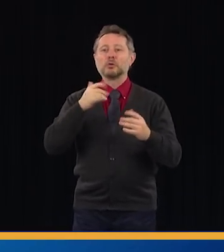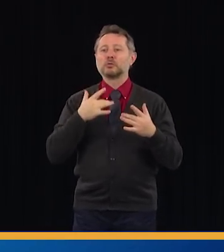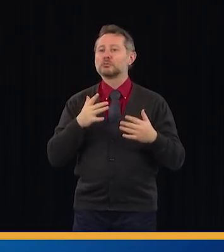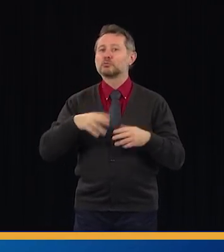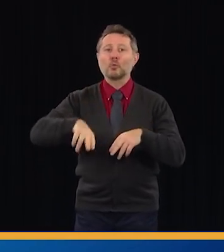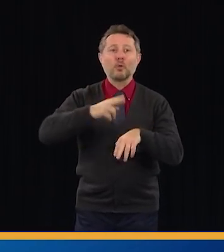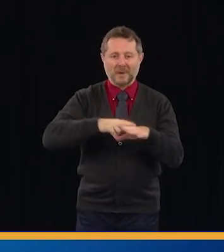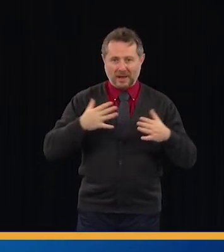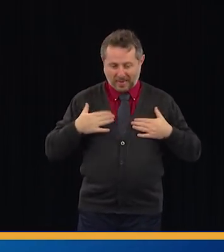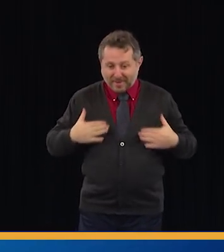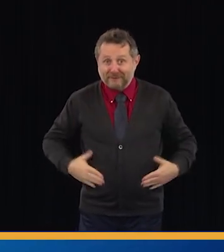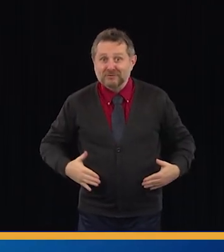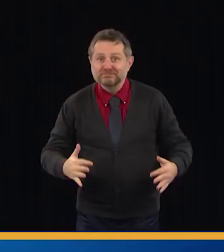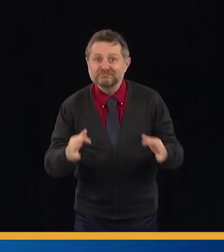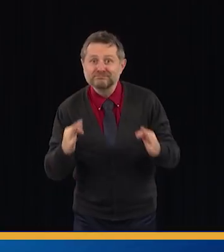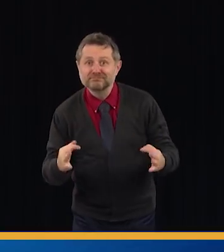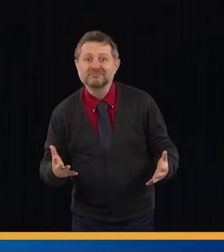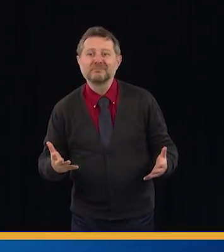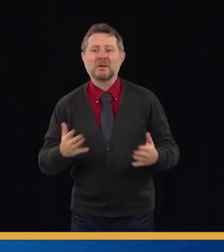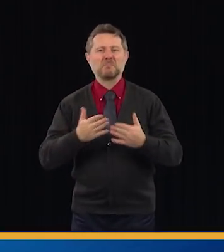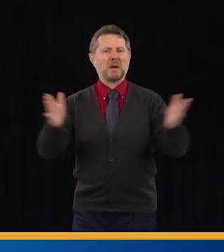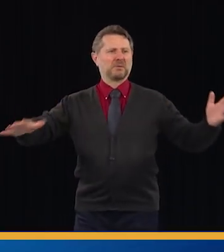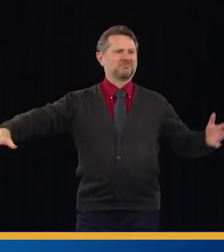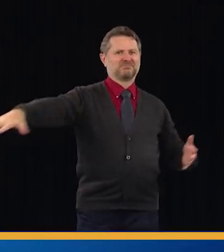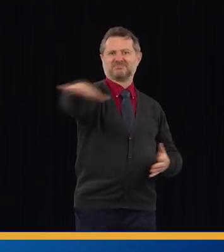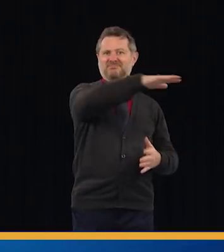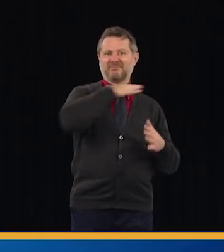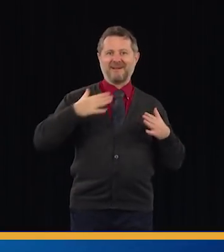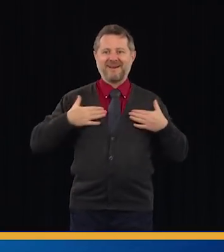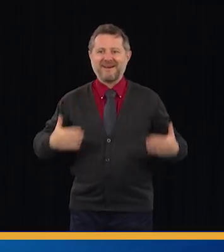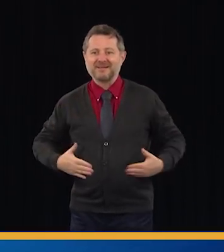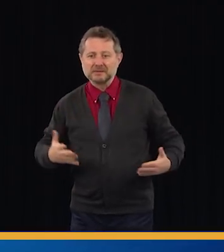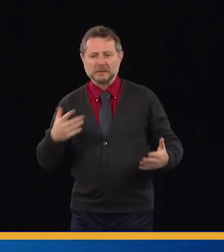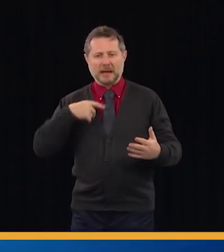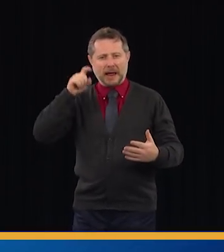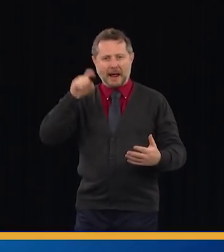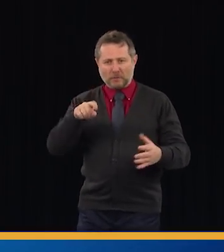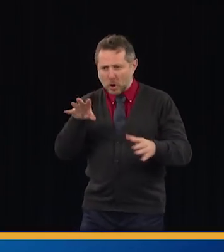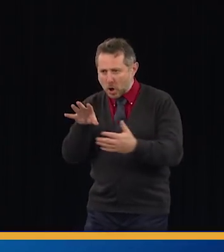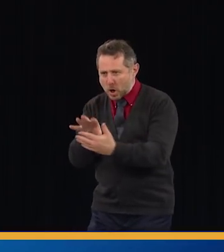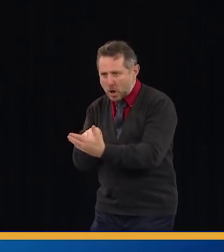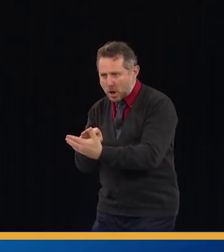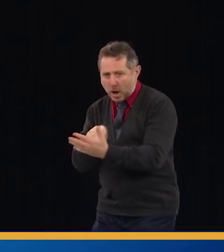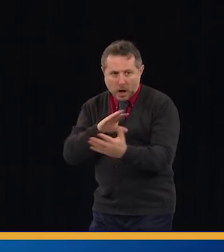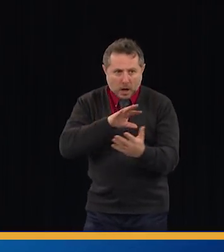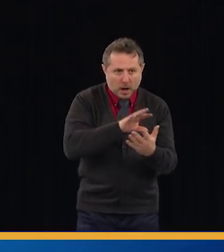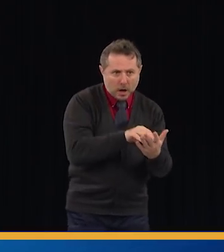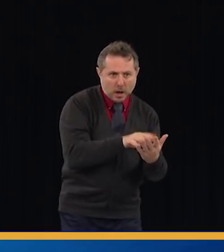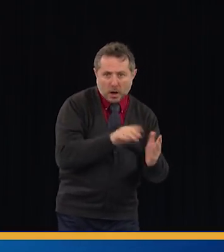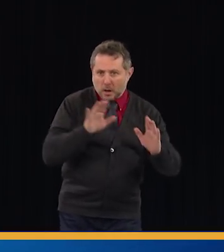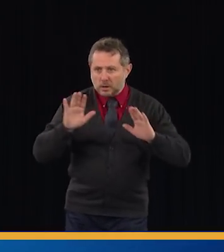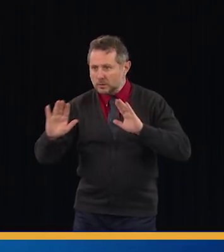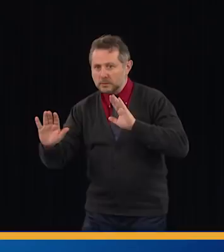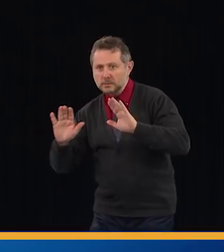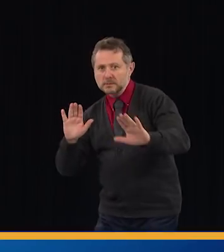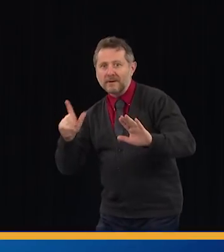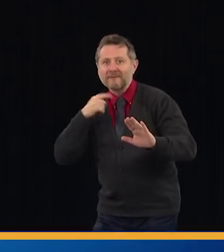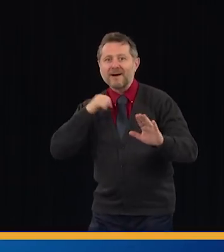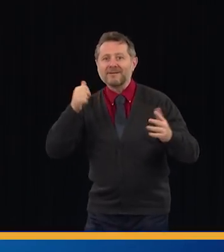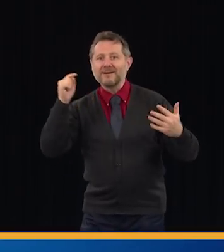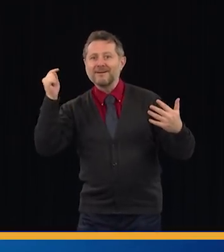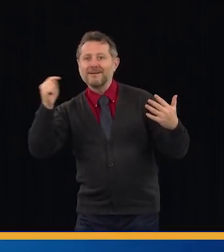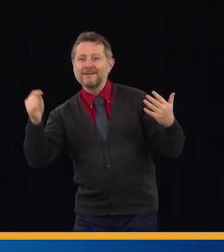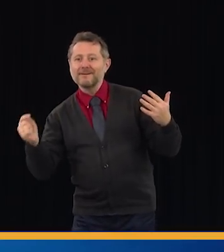and public health. And we have to learn just the way we've been learning about the new normal in other aspects of